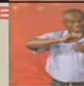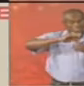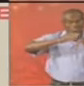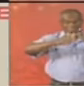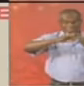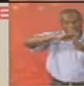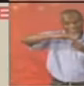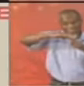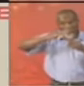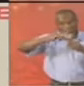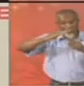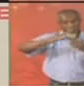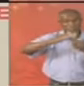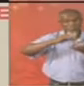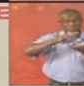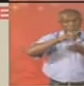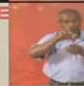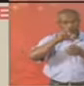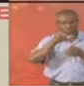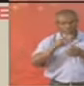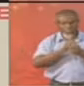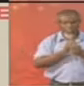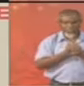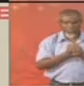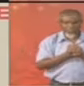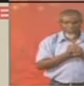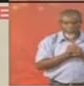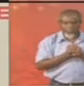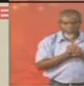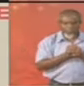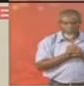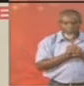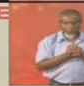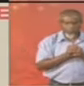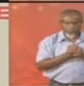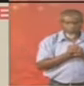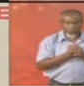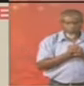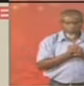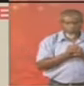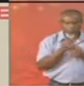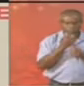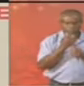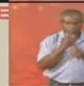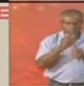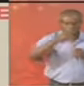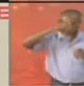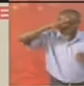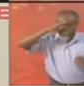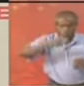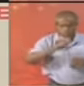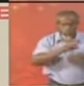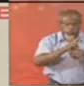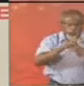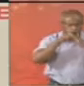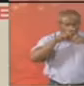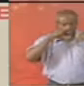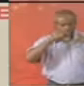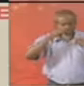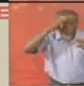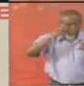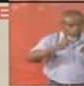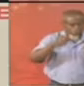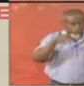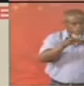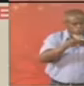the mandatory closures versus the less invasive types of measures seem to be equally effective, and it's because